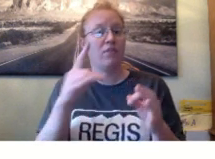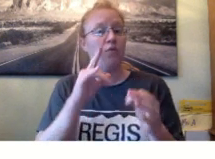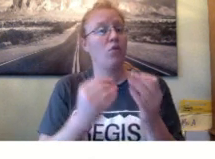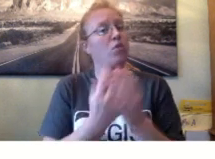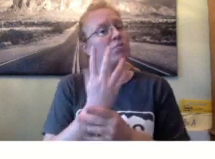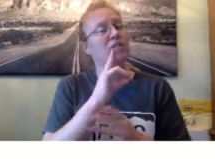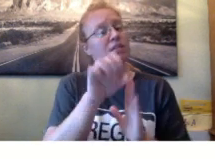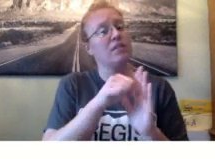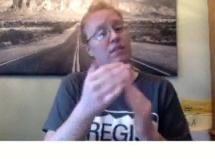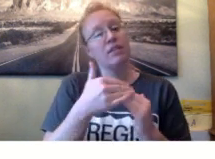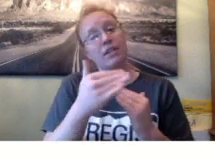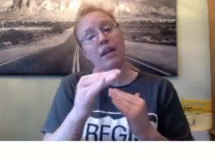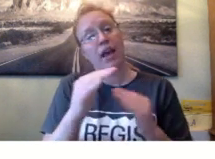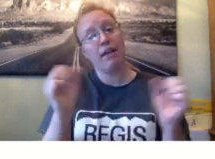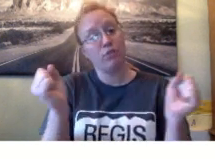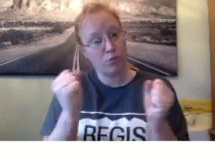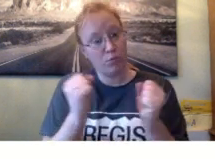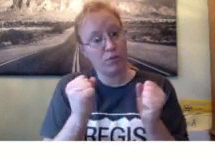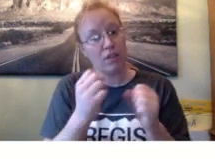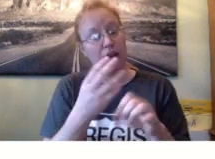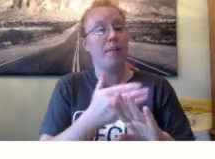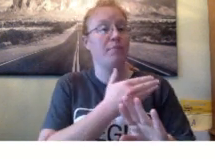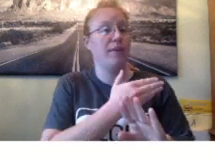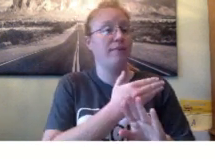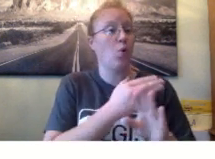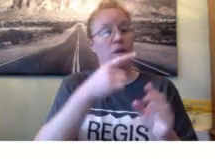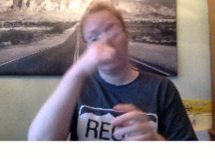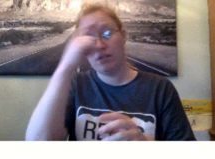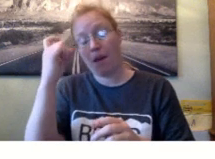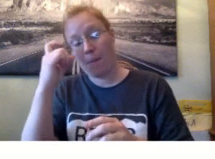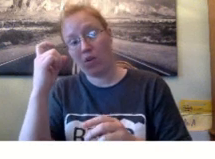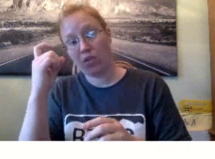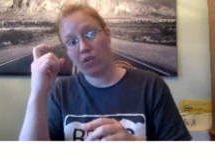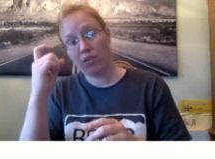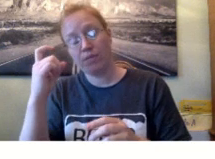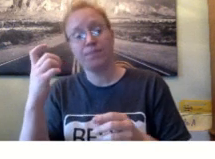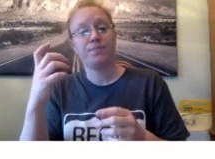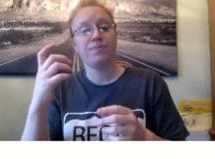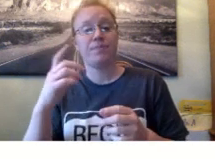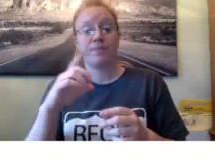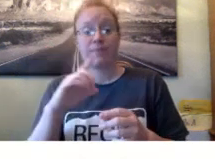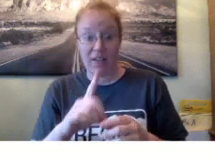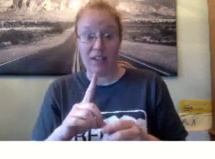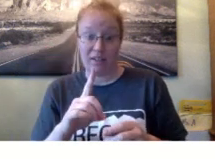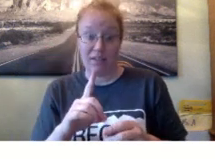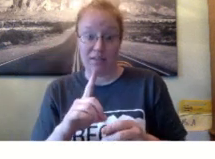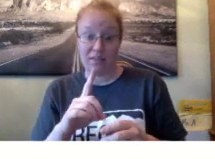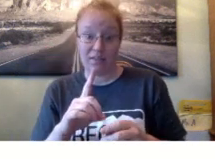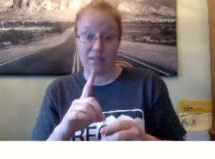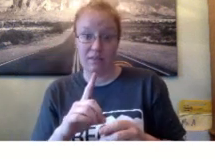the season after winter and before summer. Okay, so it is